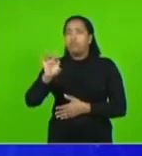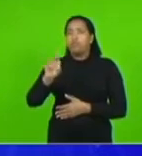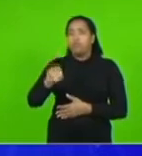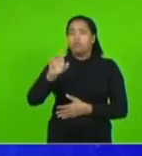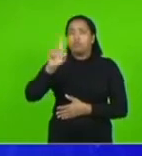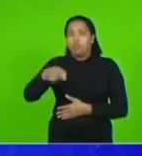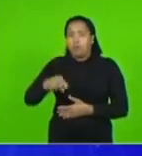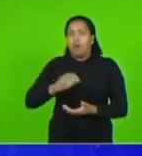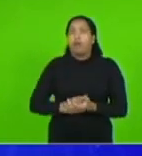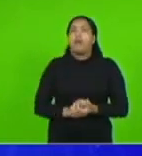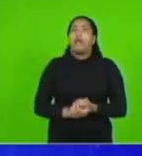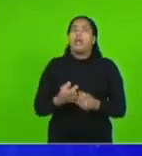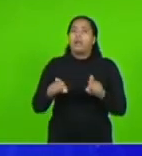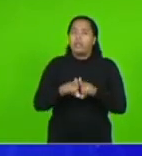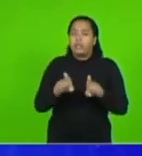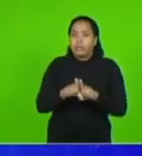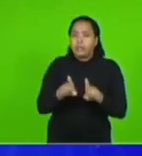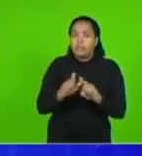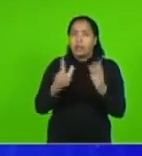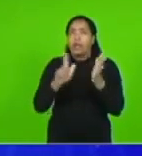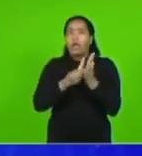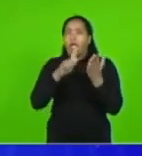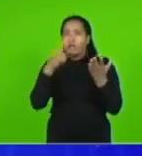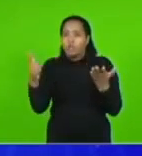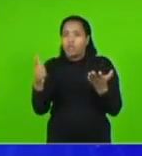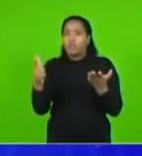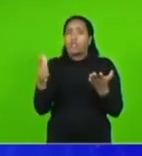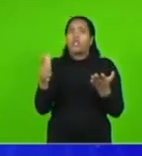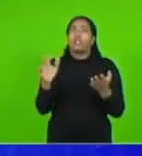multiple pages in the news